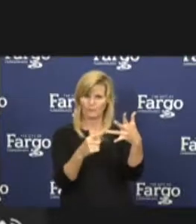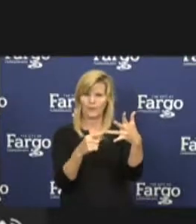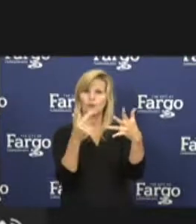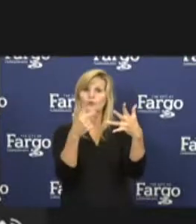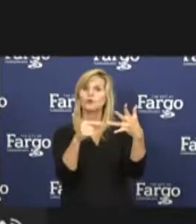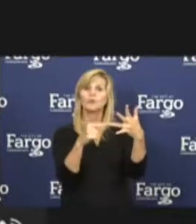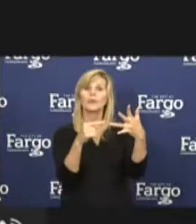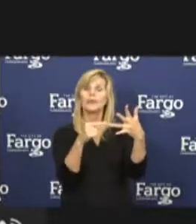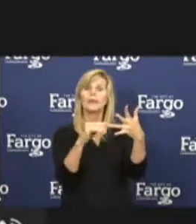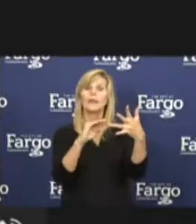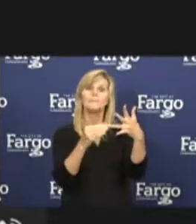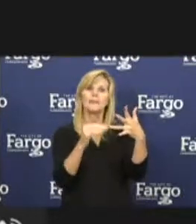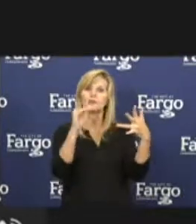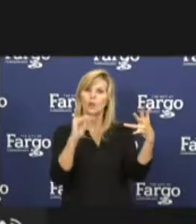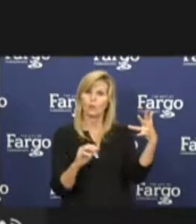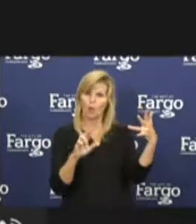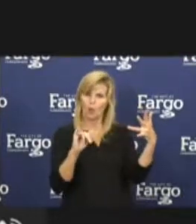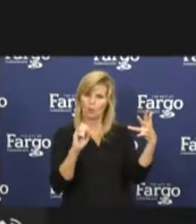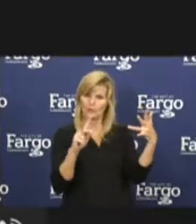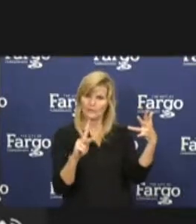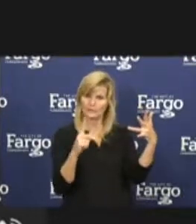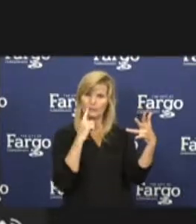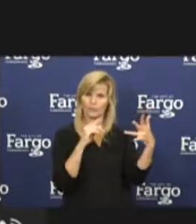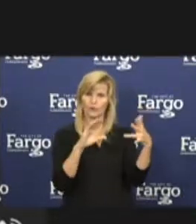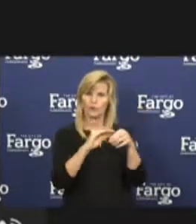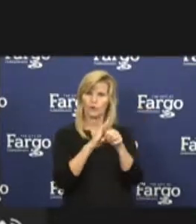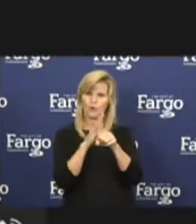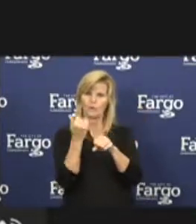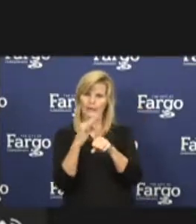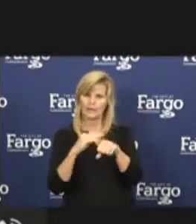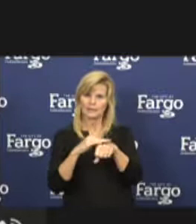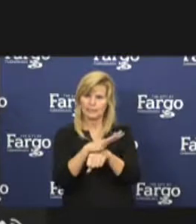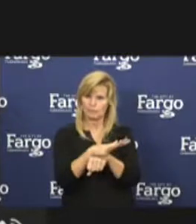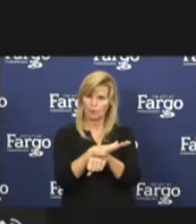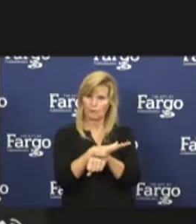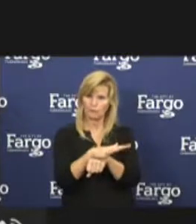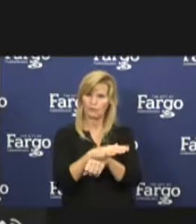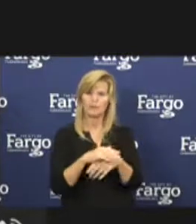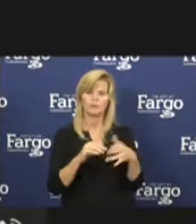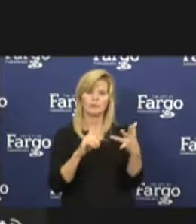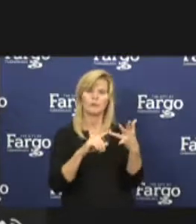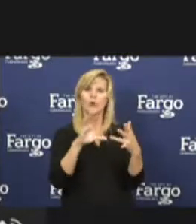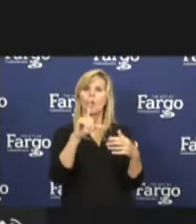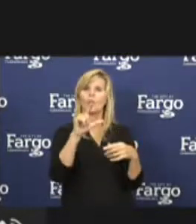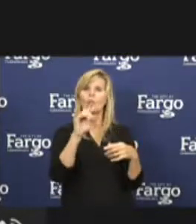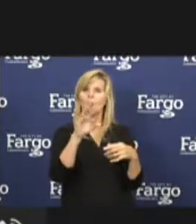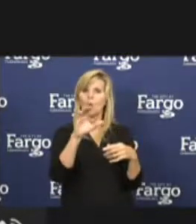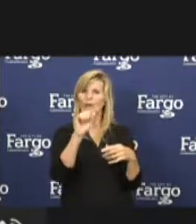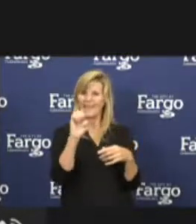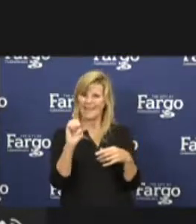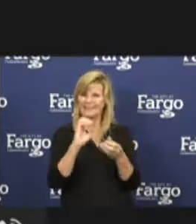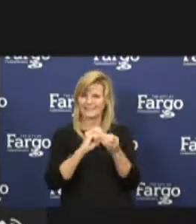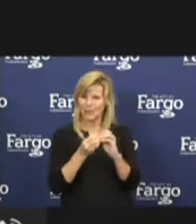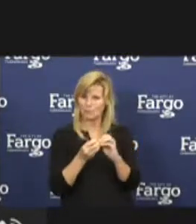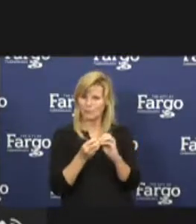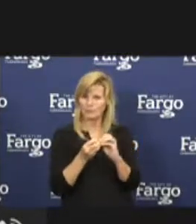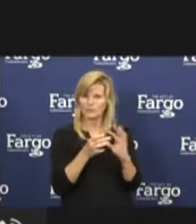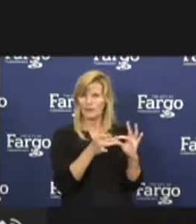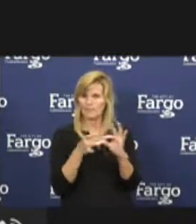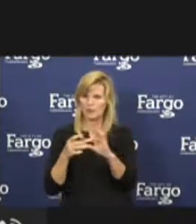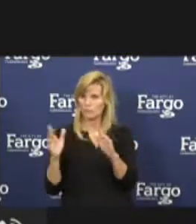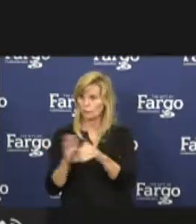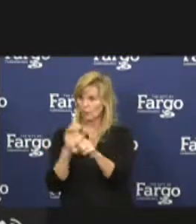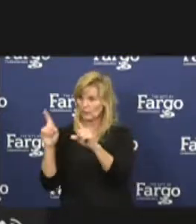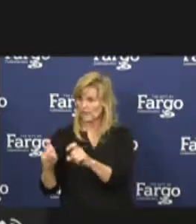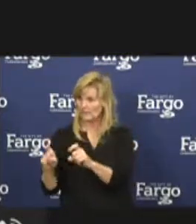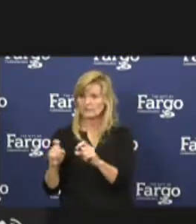means there is low risk for COVID-19 exposure or transmission, low case counts are reported in relationship to total